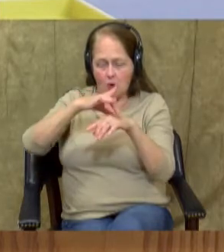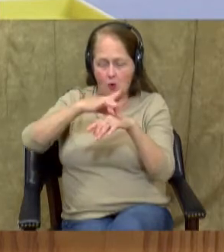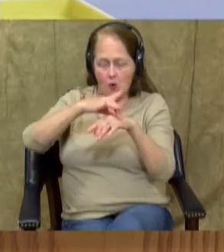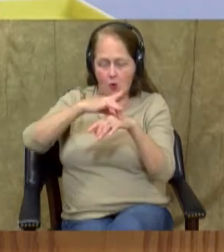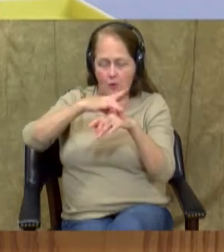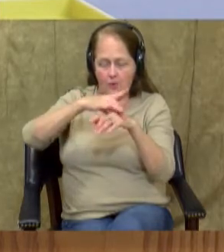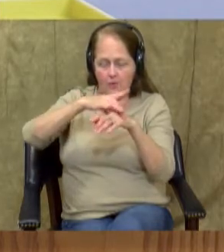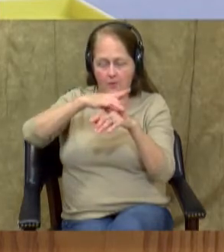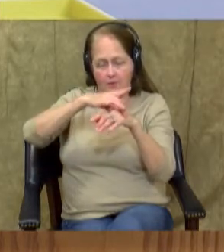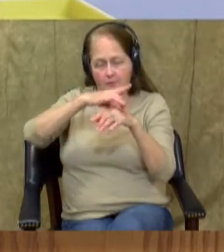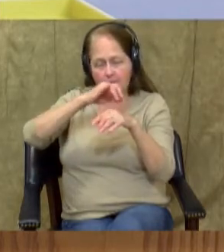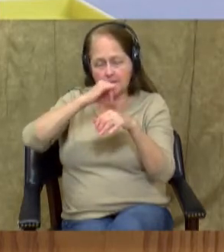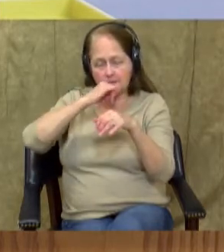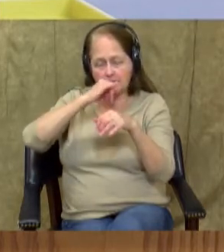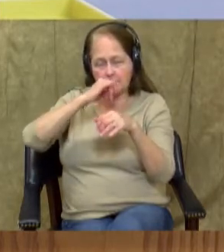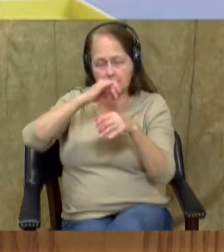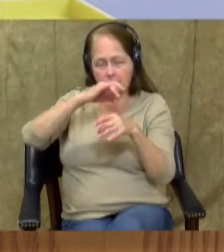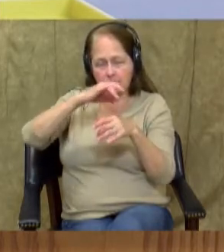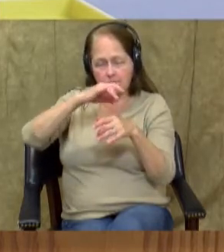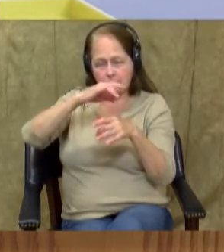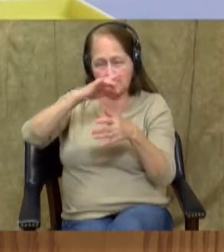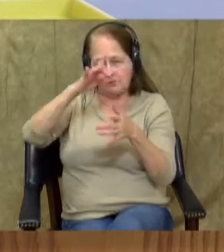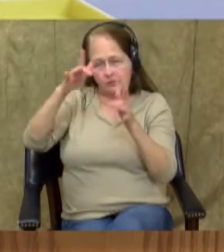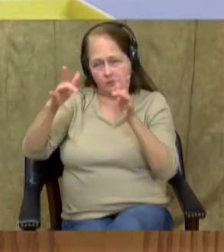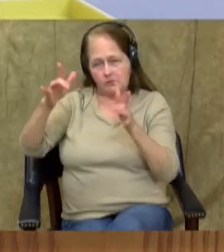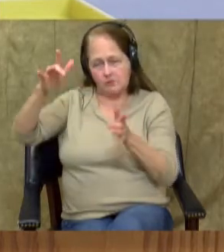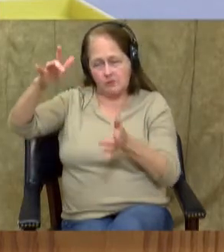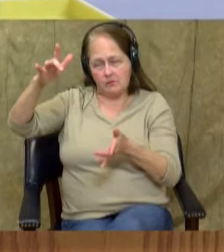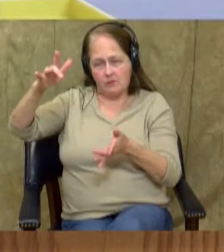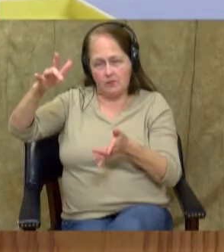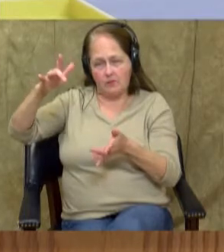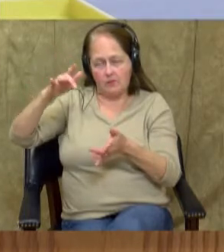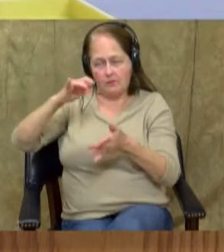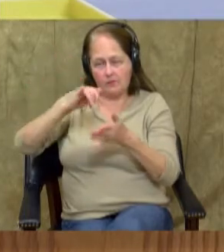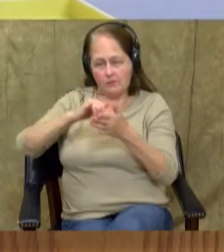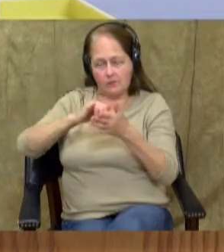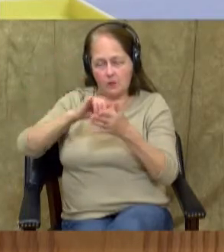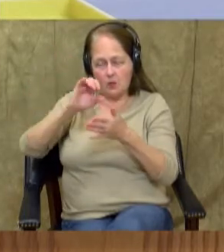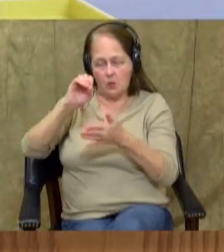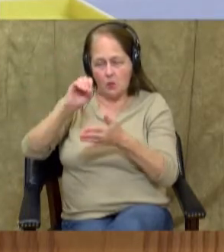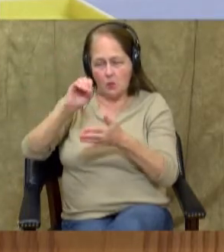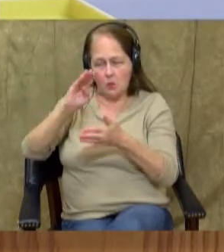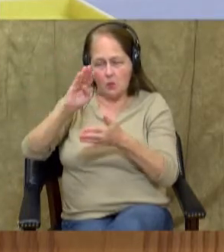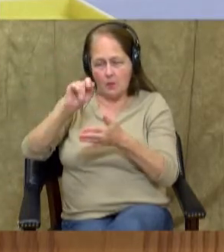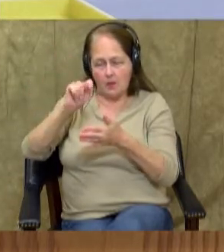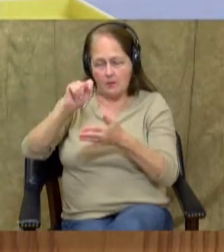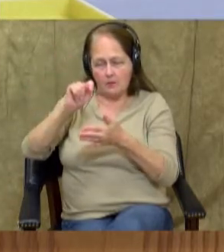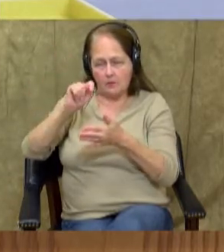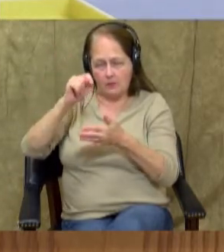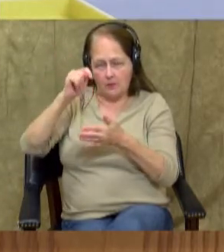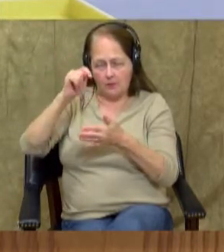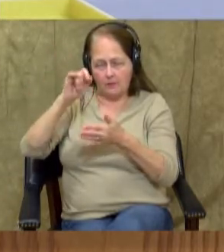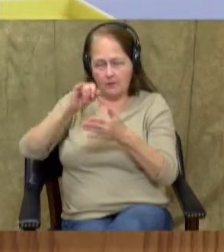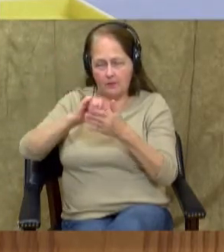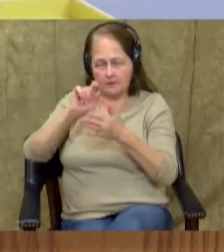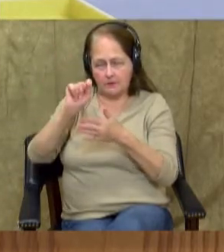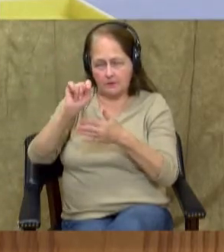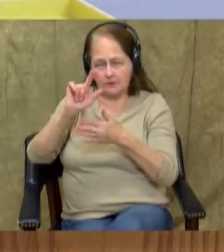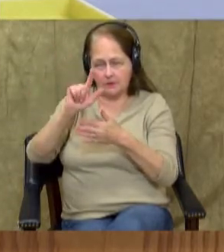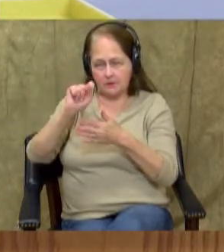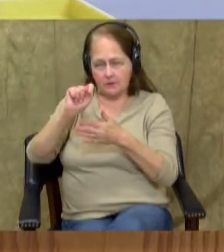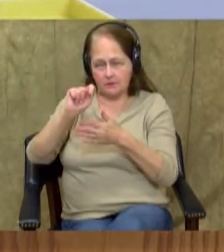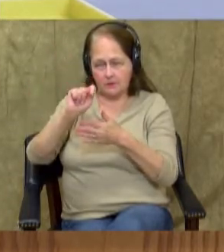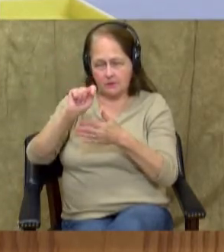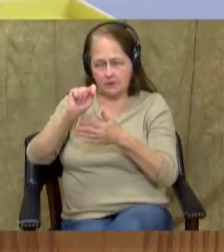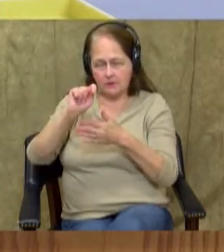at 23.5 degrees, and then we have the plane of the orbit of the moon that's also tilted. That's